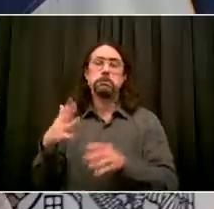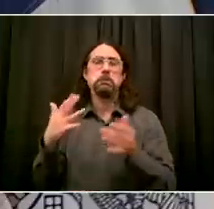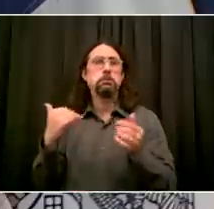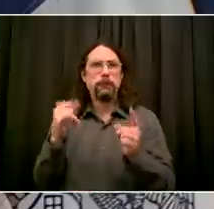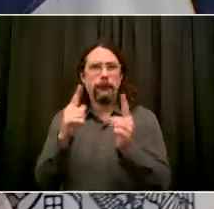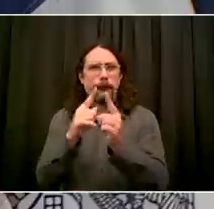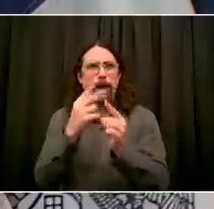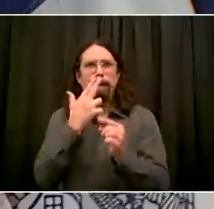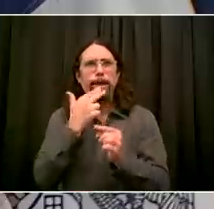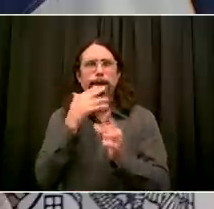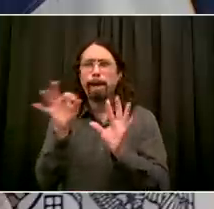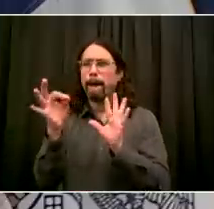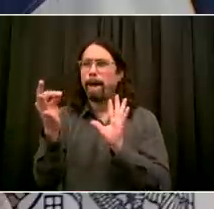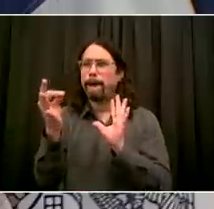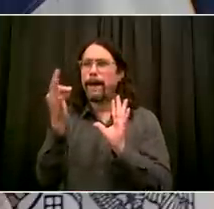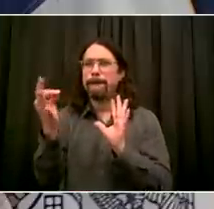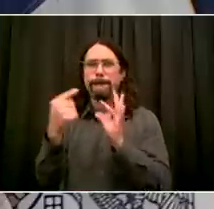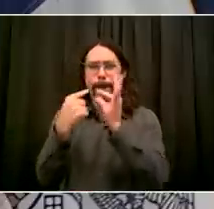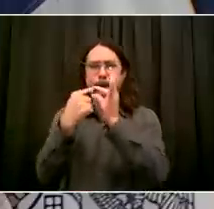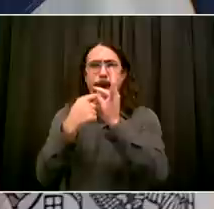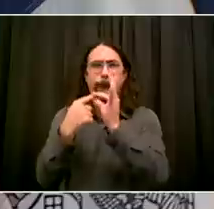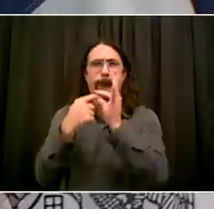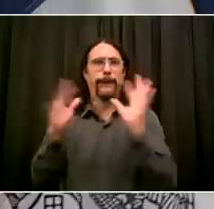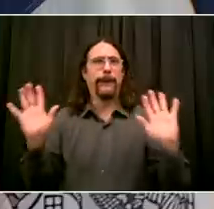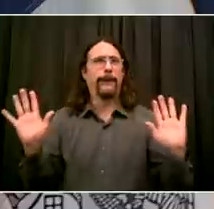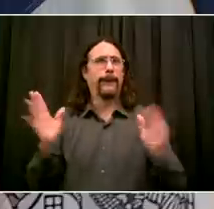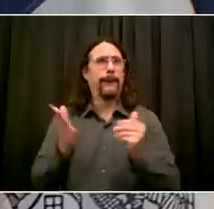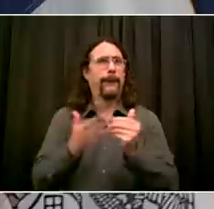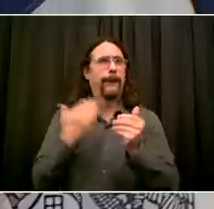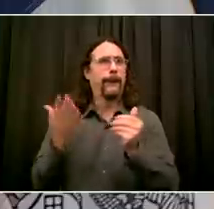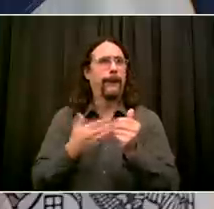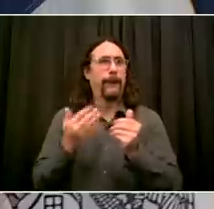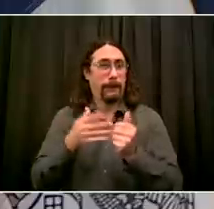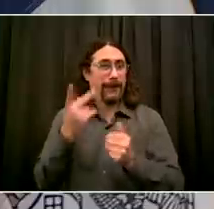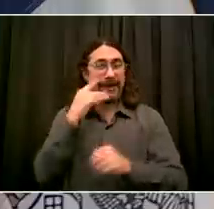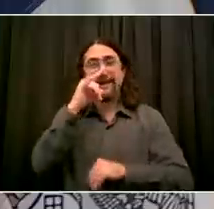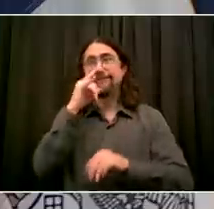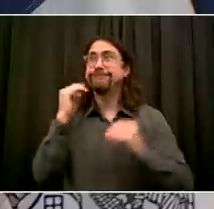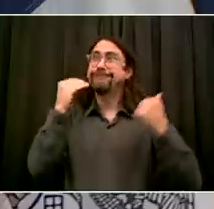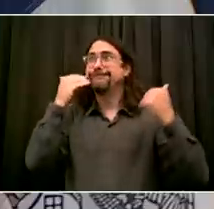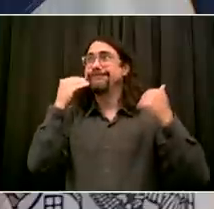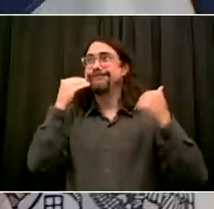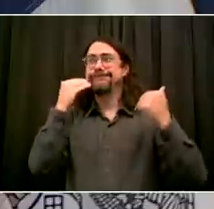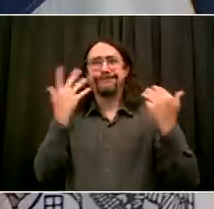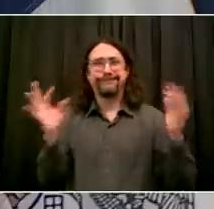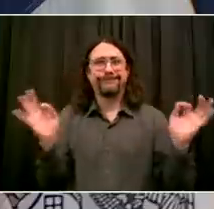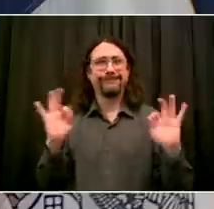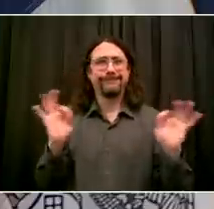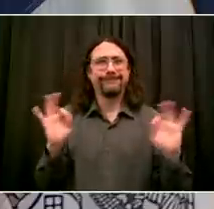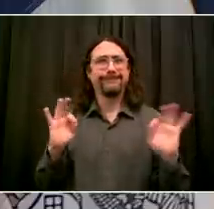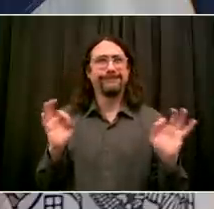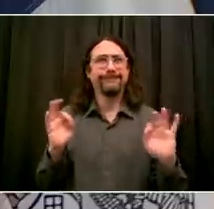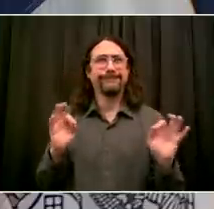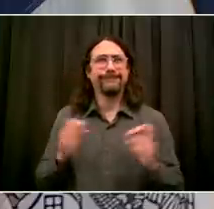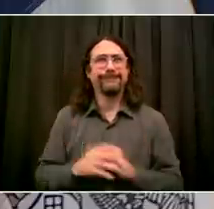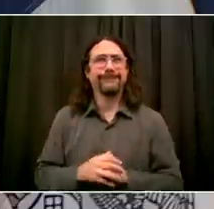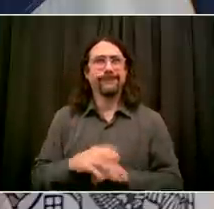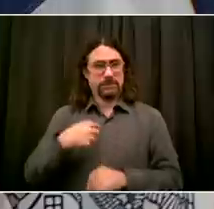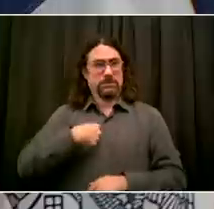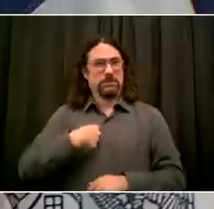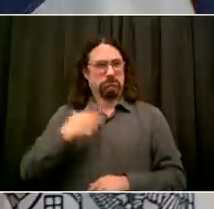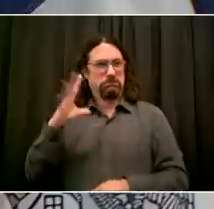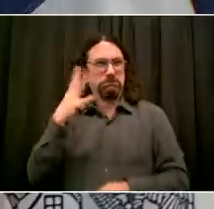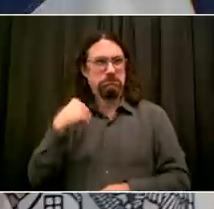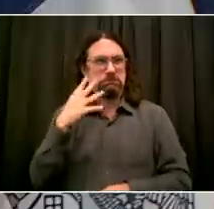and it collects the sample really easily, really quickly. I've had this newer kind of test. It is much better, much simpler. That's what we'll be